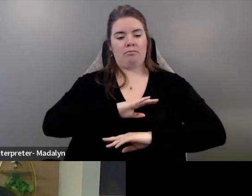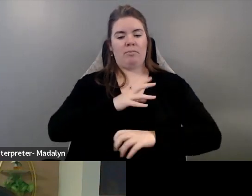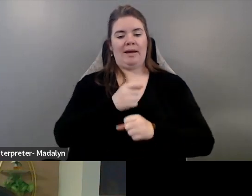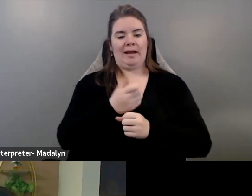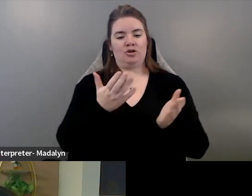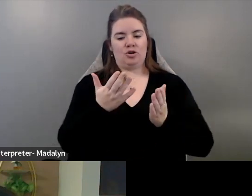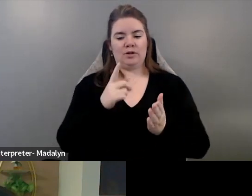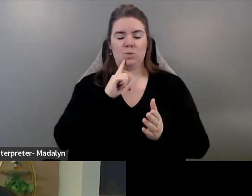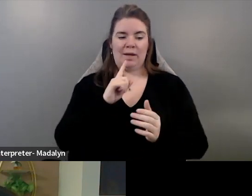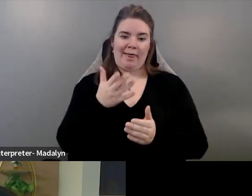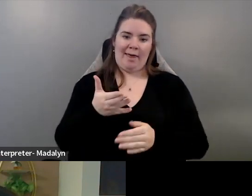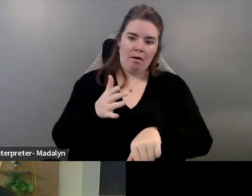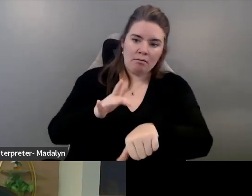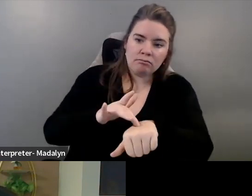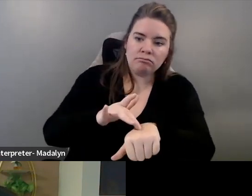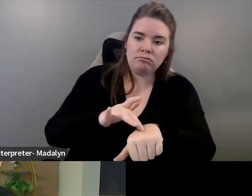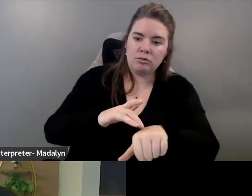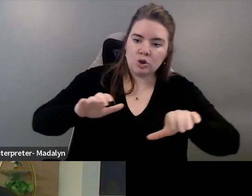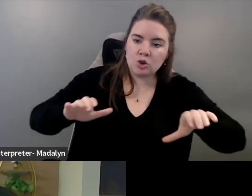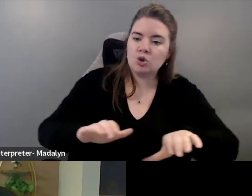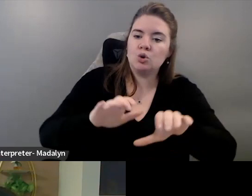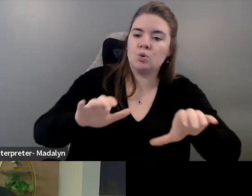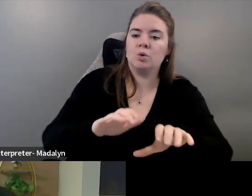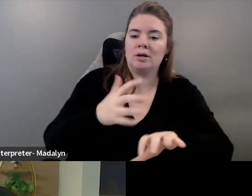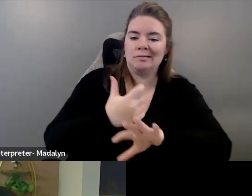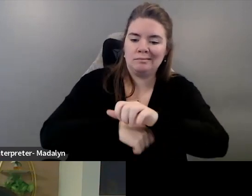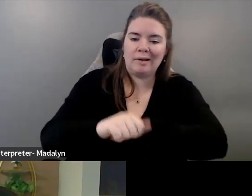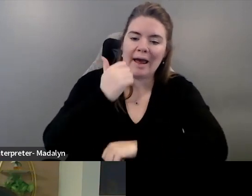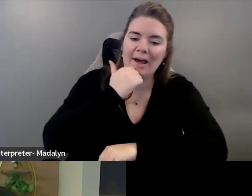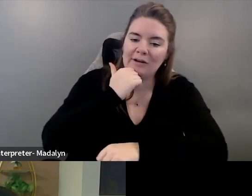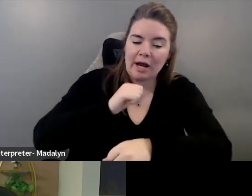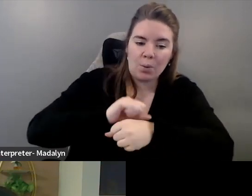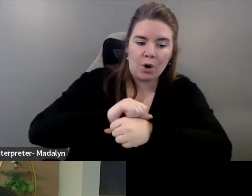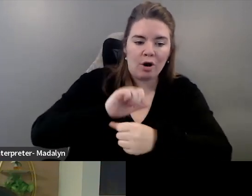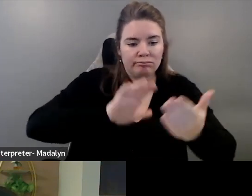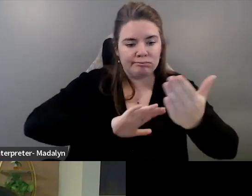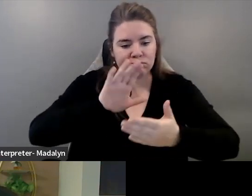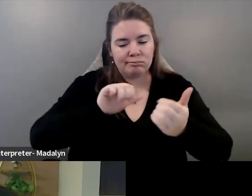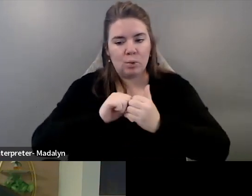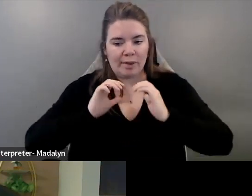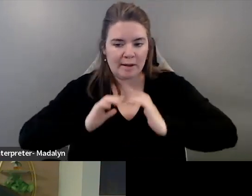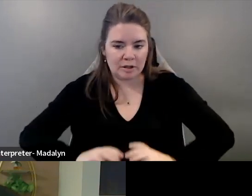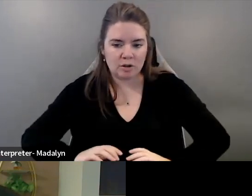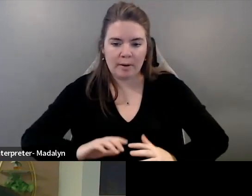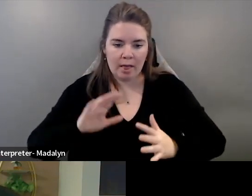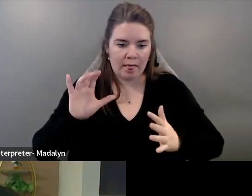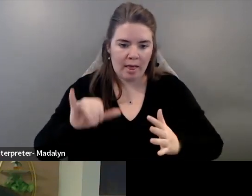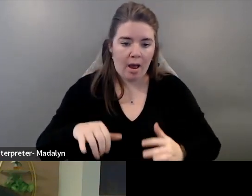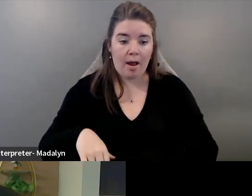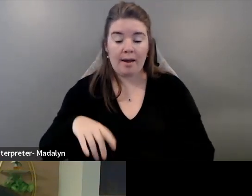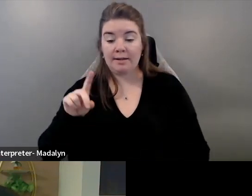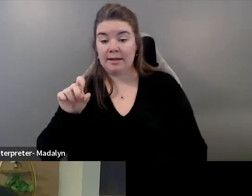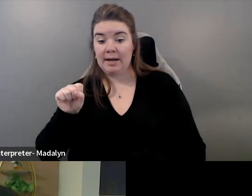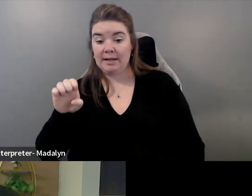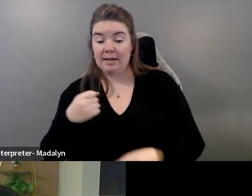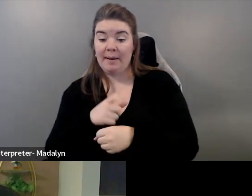They're the ones doing the actual day-to-day work, interfacing with consumers, all of that kind of stuff. DSC is making sure money gets